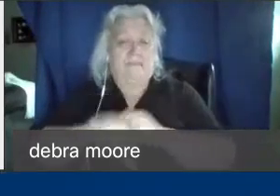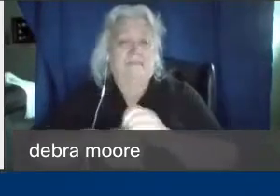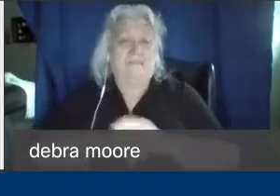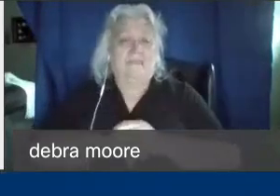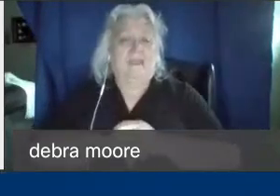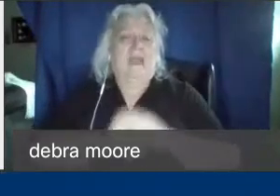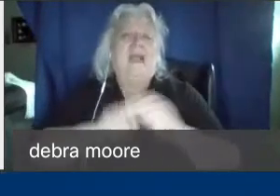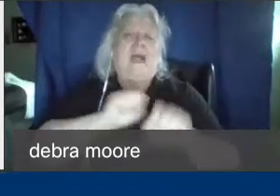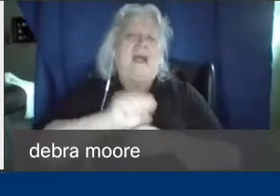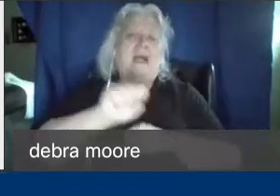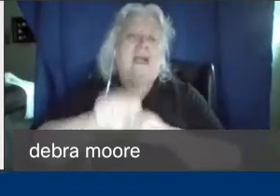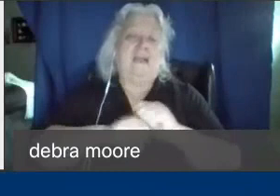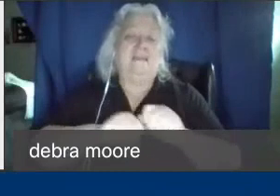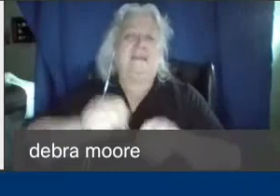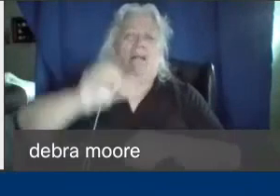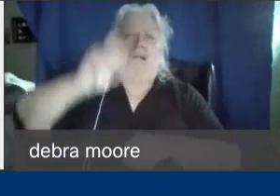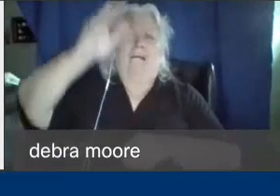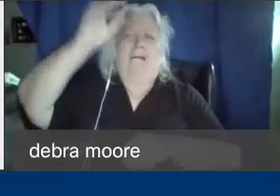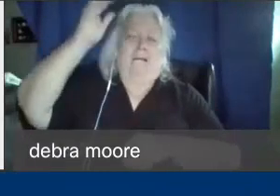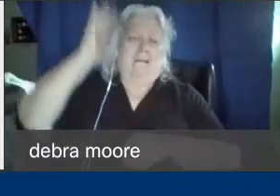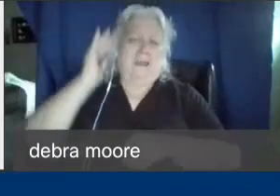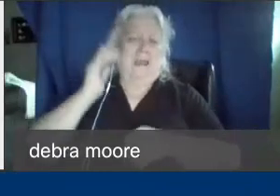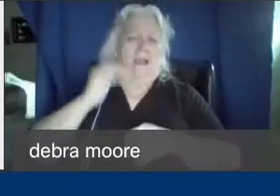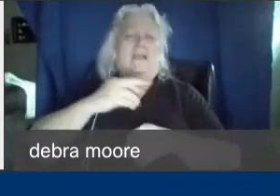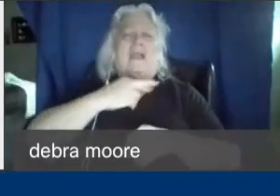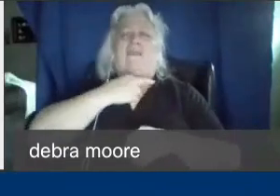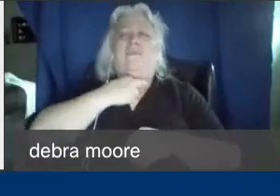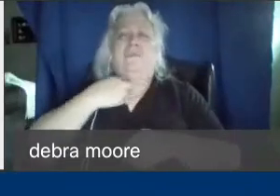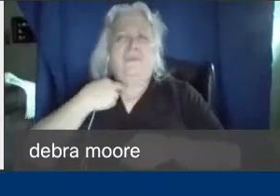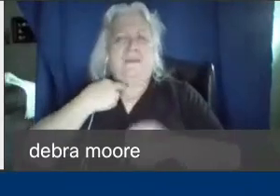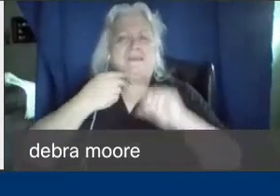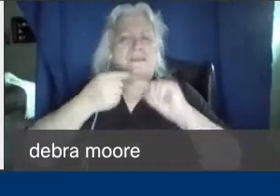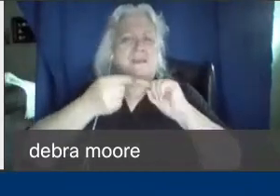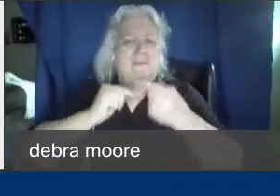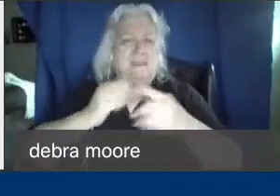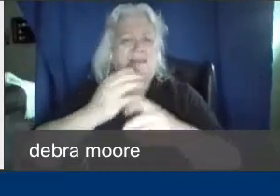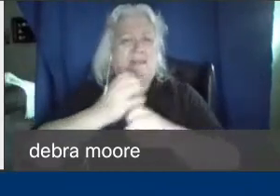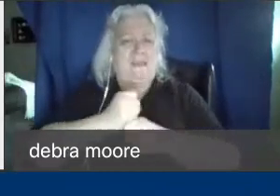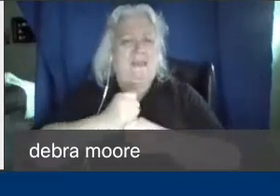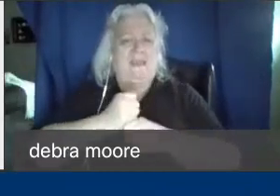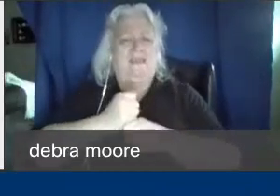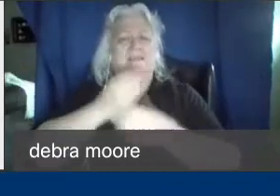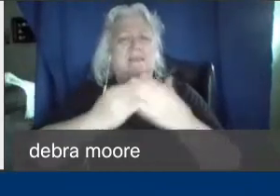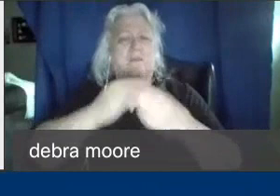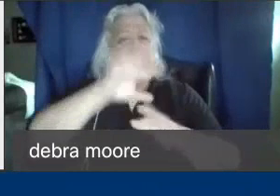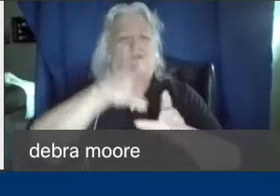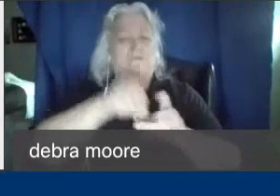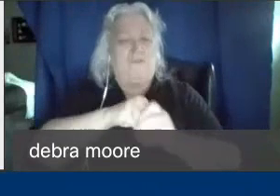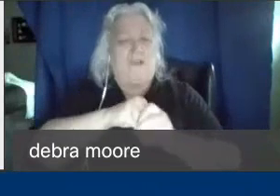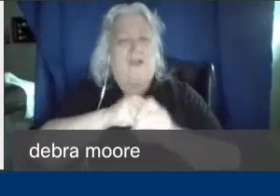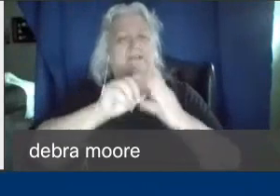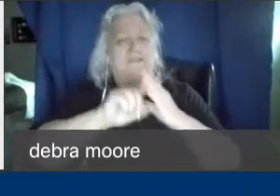So hazing is a ritual that involves risk, pain, or harm to gain some form of initiation, which can involve